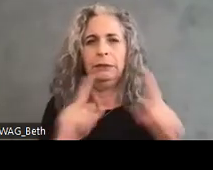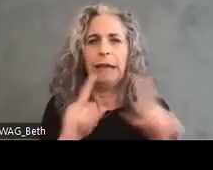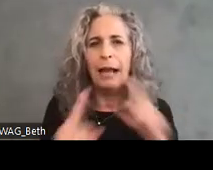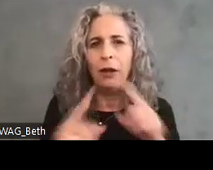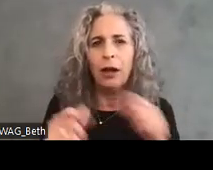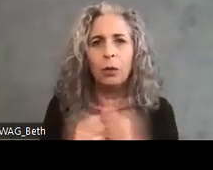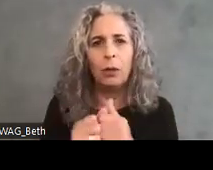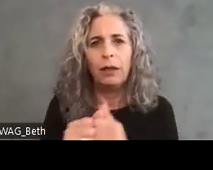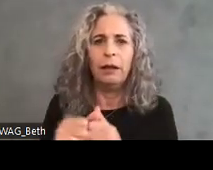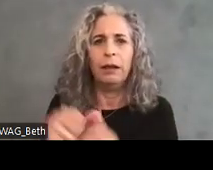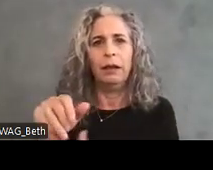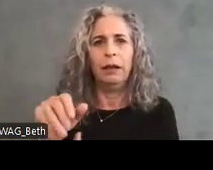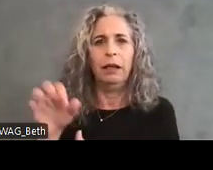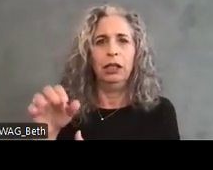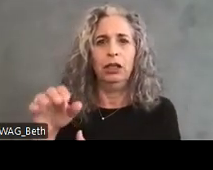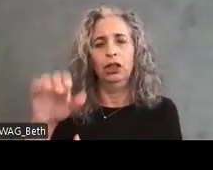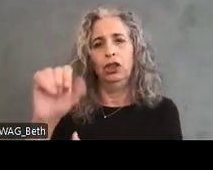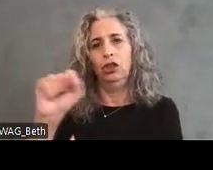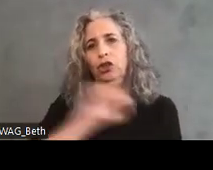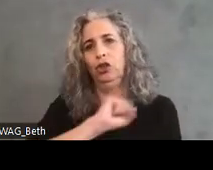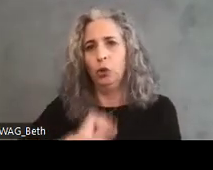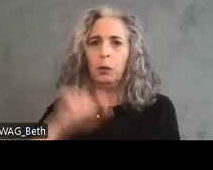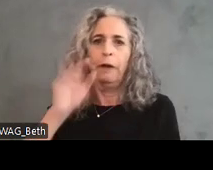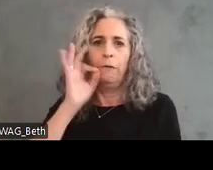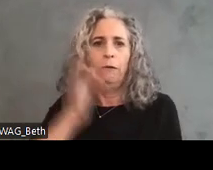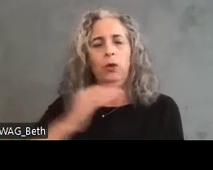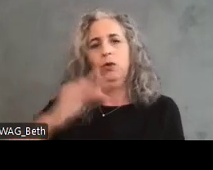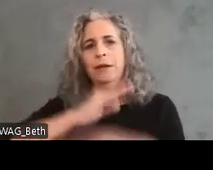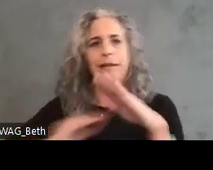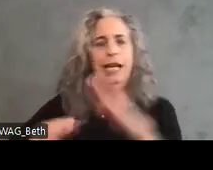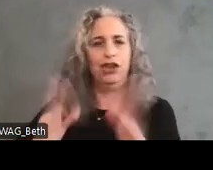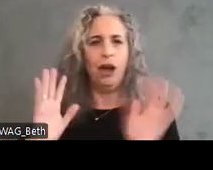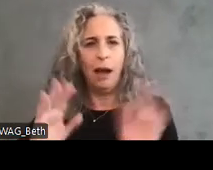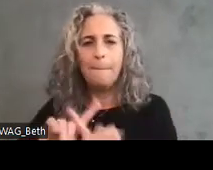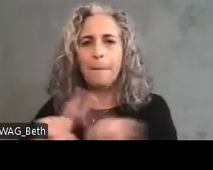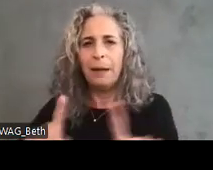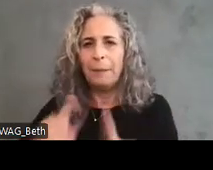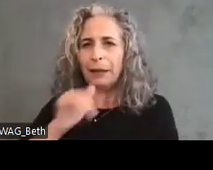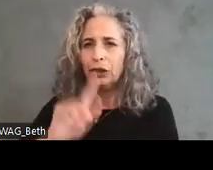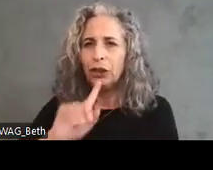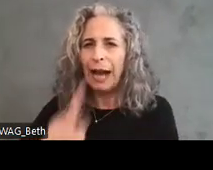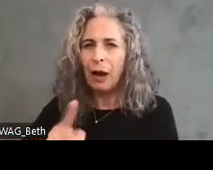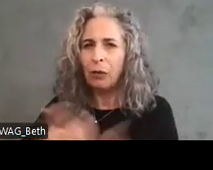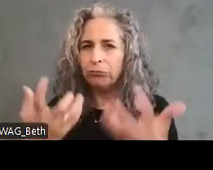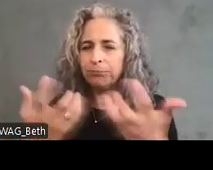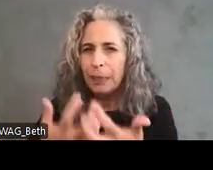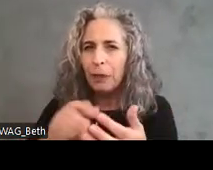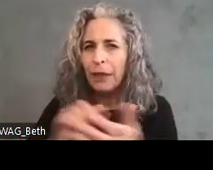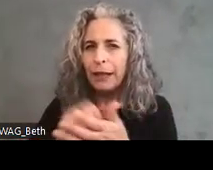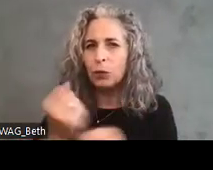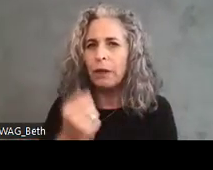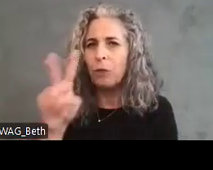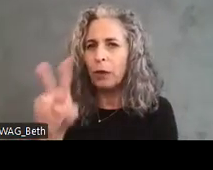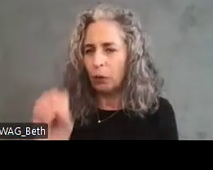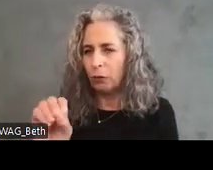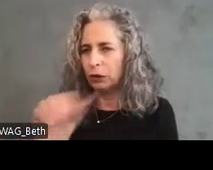again, the Apple Vision Pro does have voiceover, and I'm not entirely sure on how compatible that one is with voiceover. So don't quote